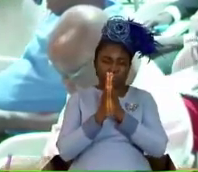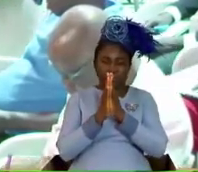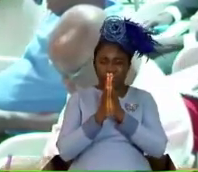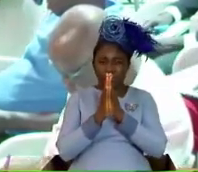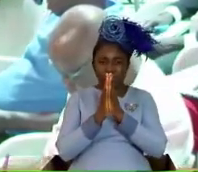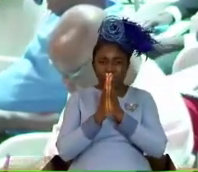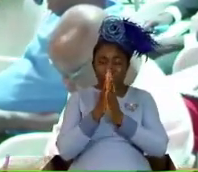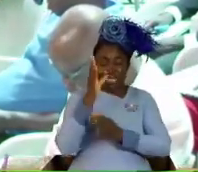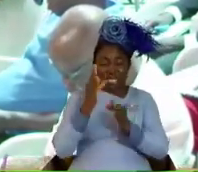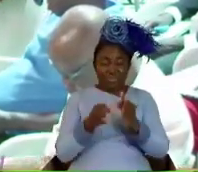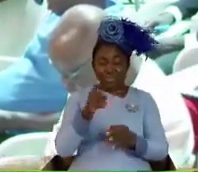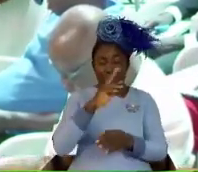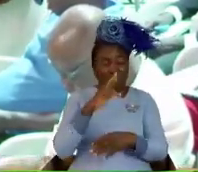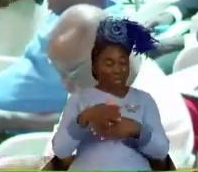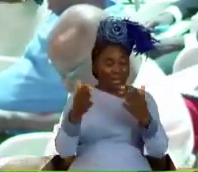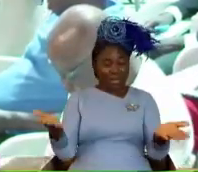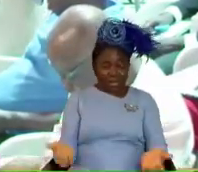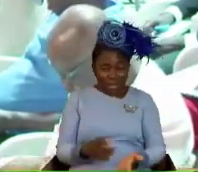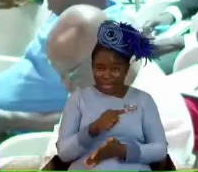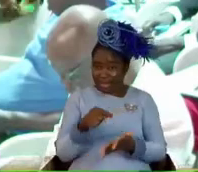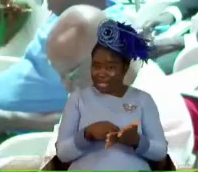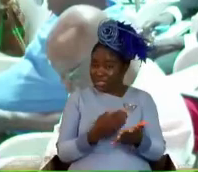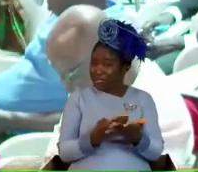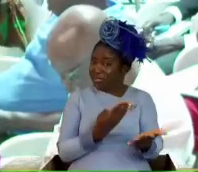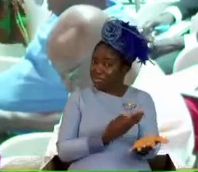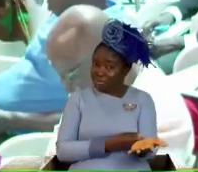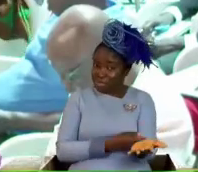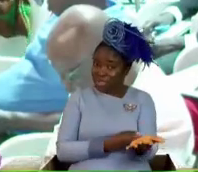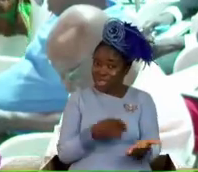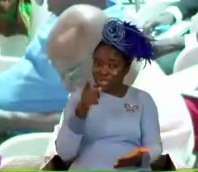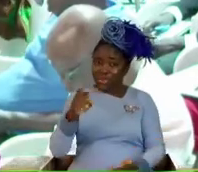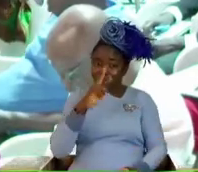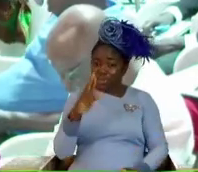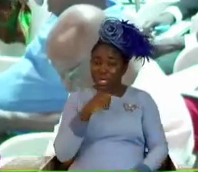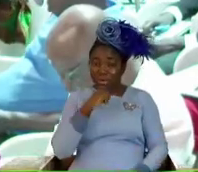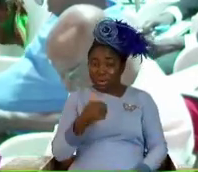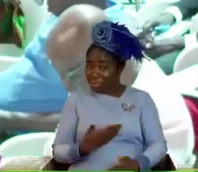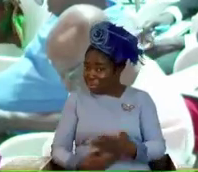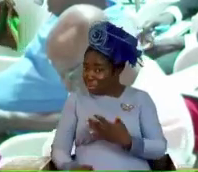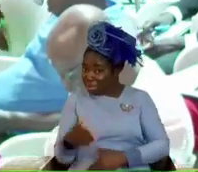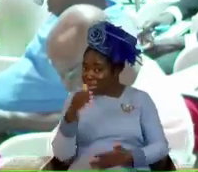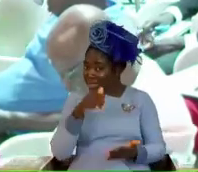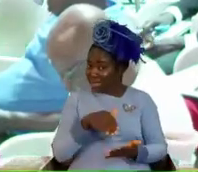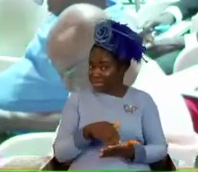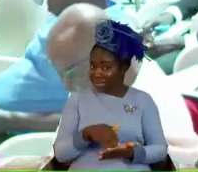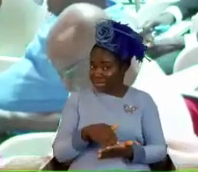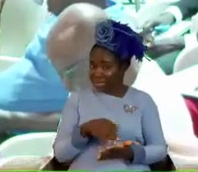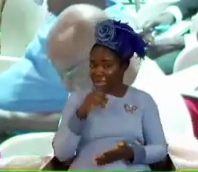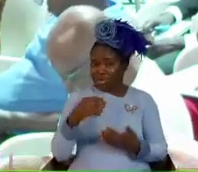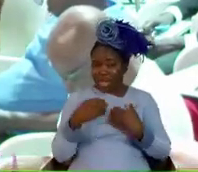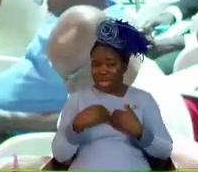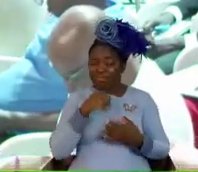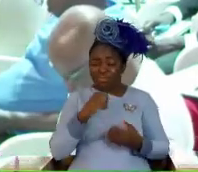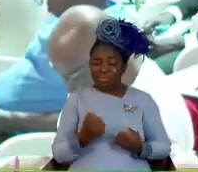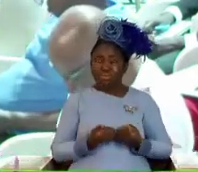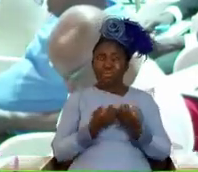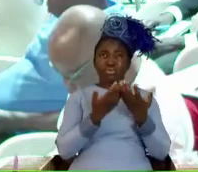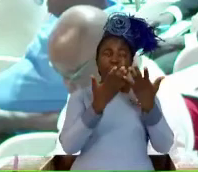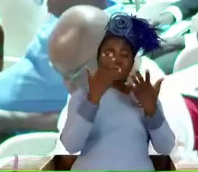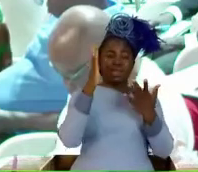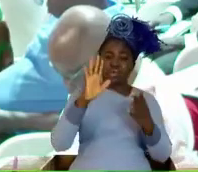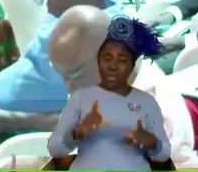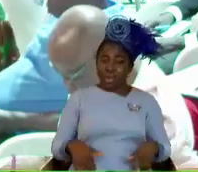In case you are here this morning, you are not born again. You have not surrendered your life to Jesus.